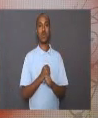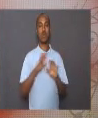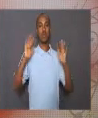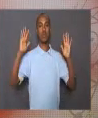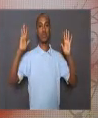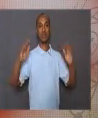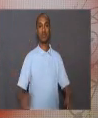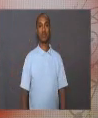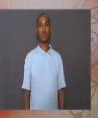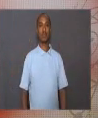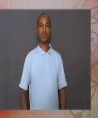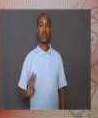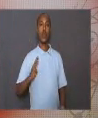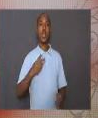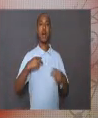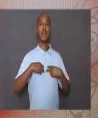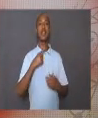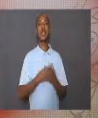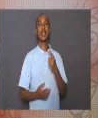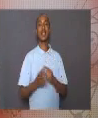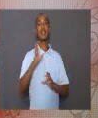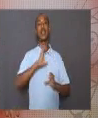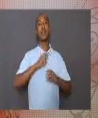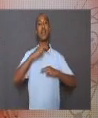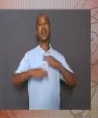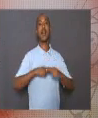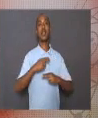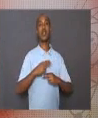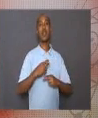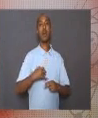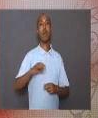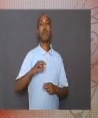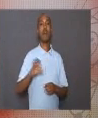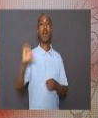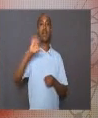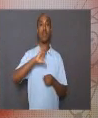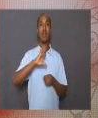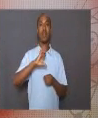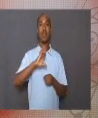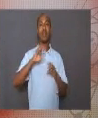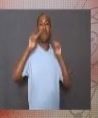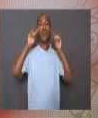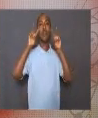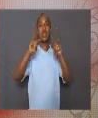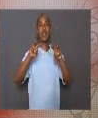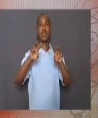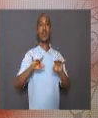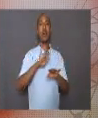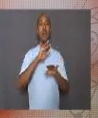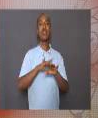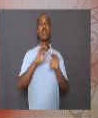we have for today, students. We have discussed the chemical reactions of